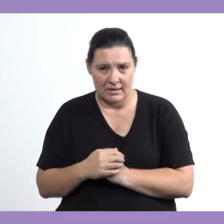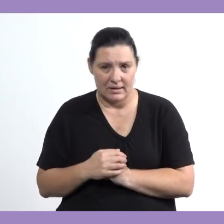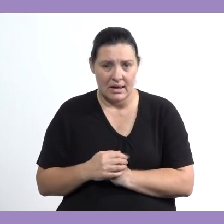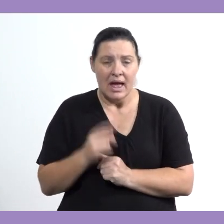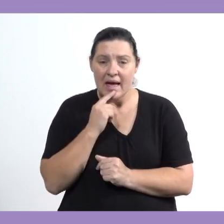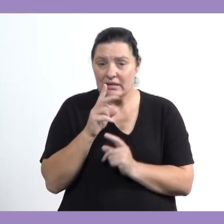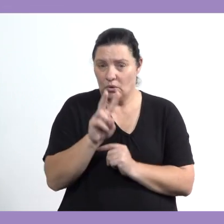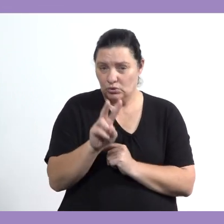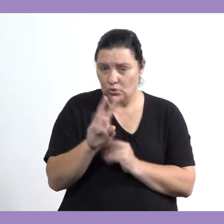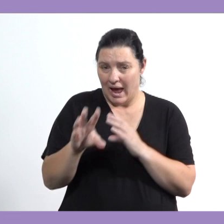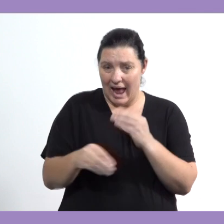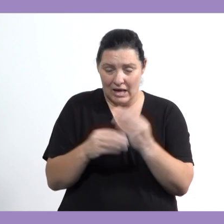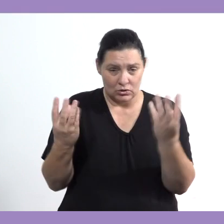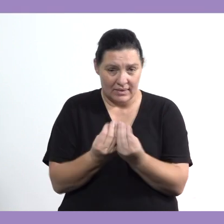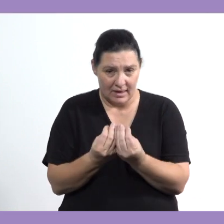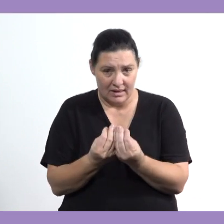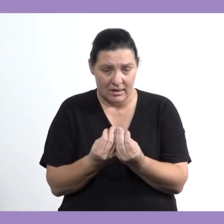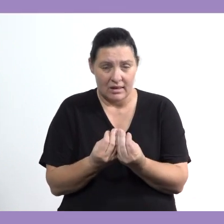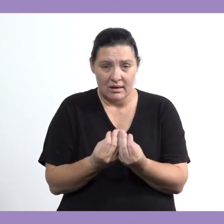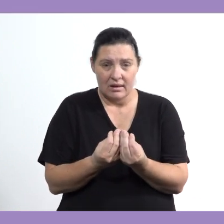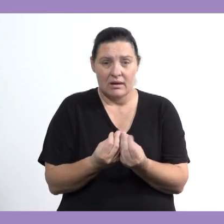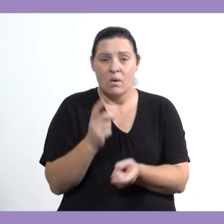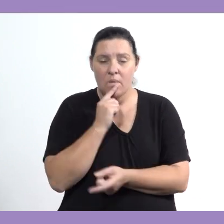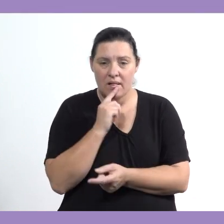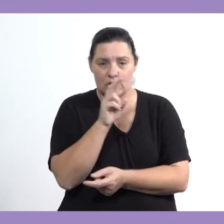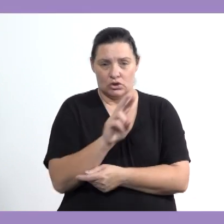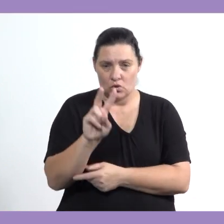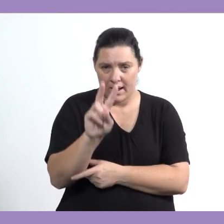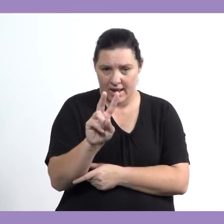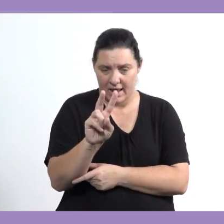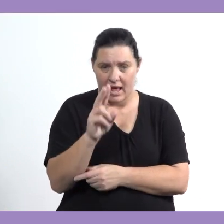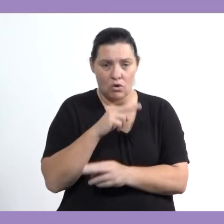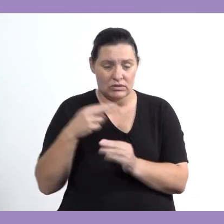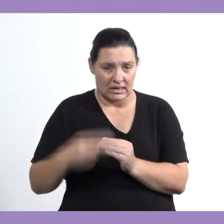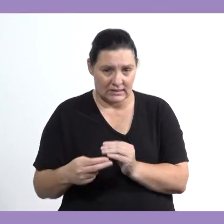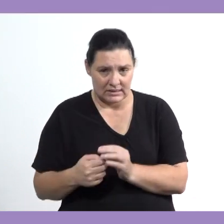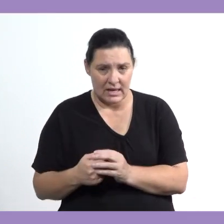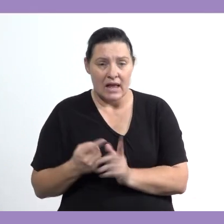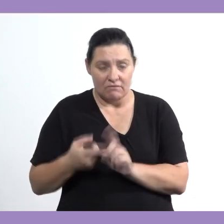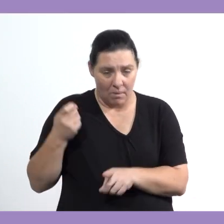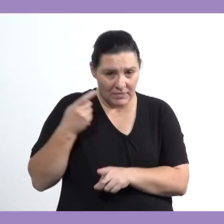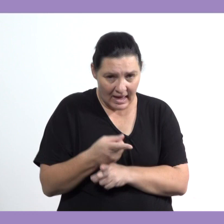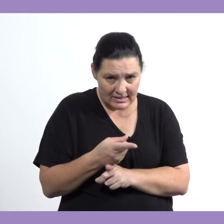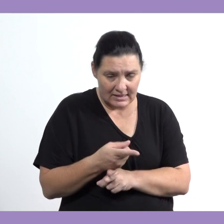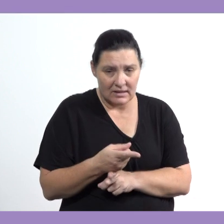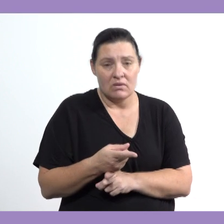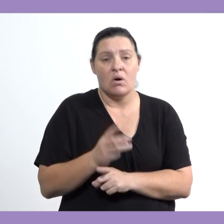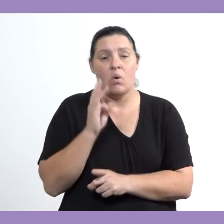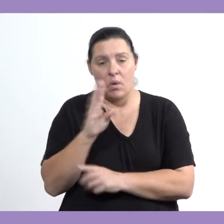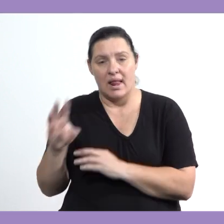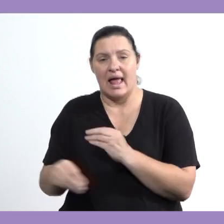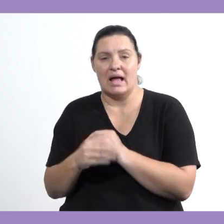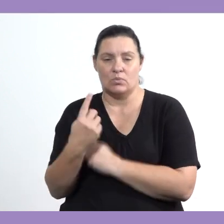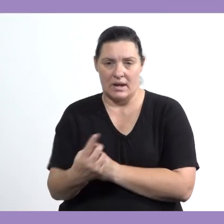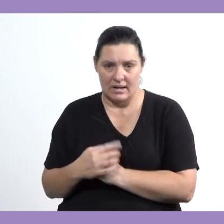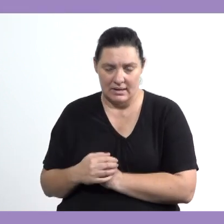1. And with those 2 added together, we are going to square the result, and from that, we are